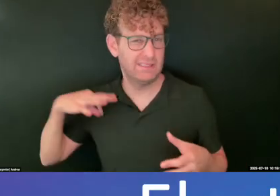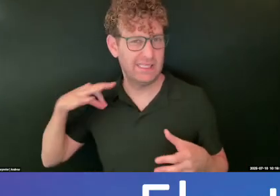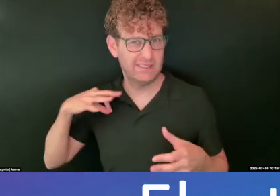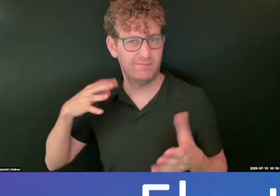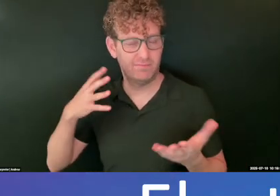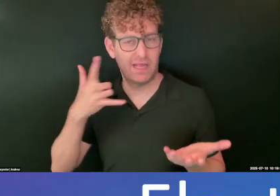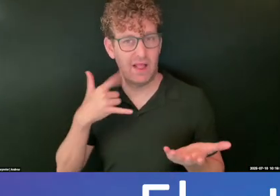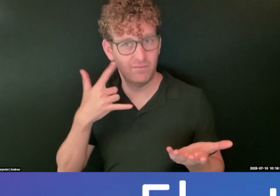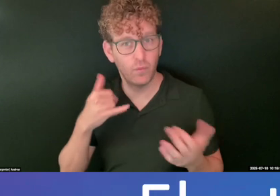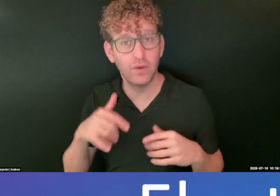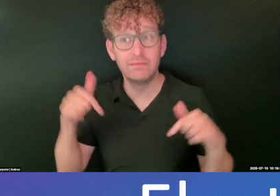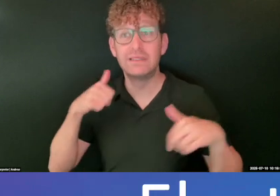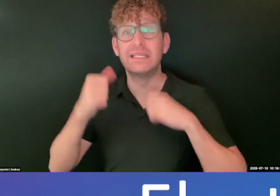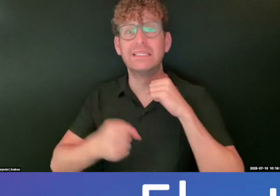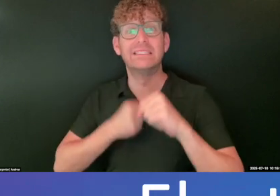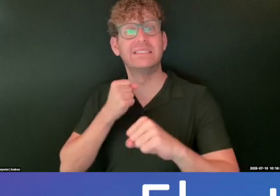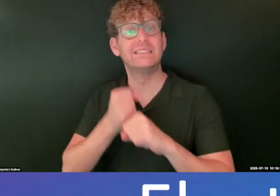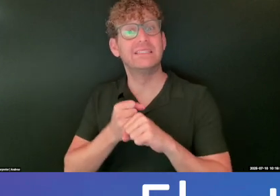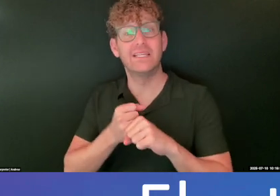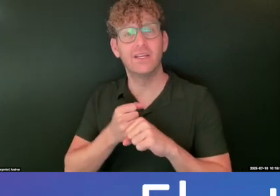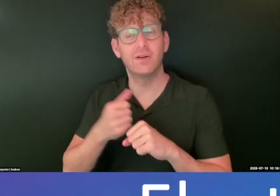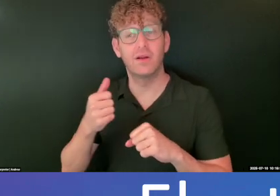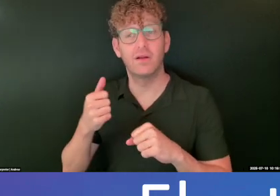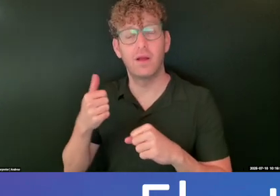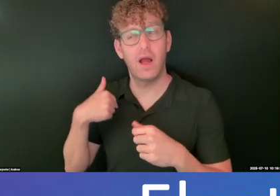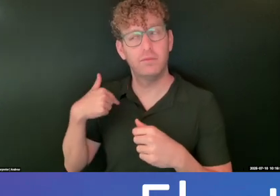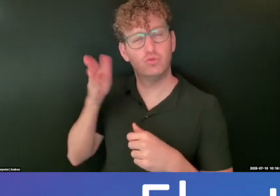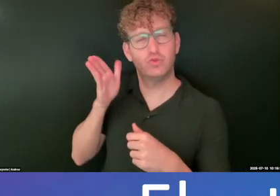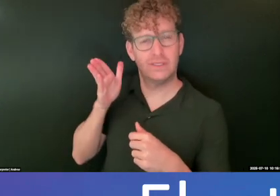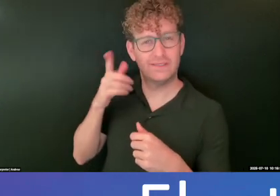was instrumental in putting this analysis together.